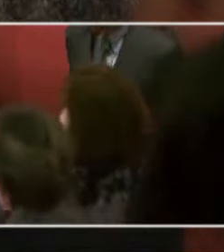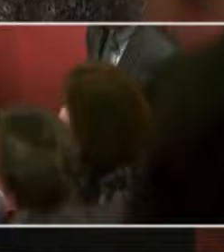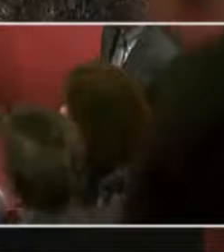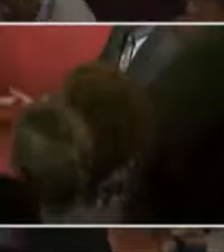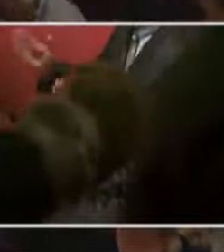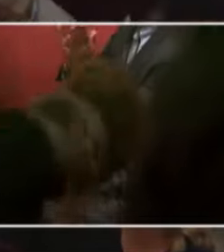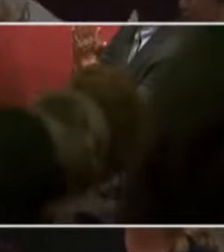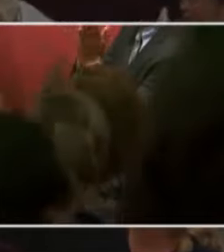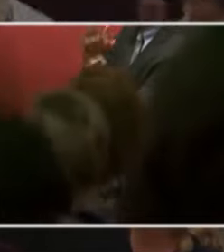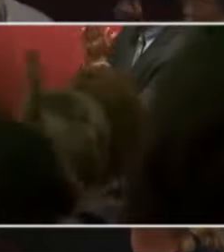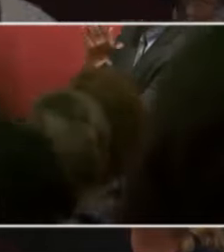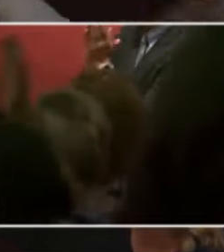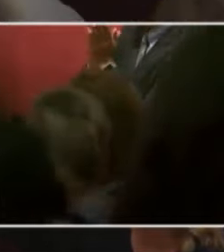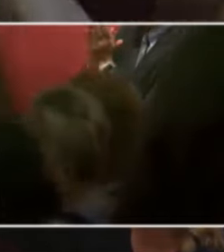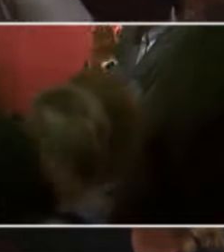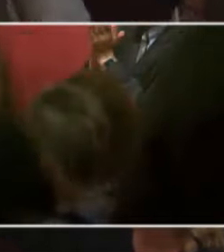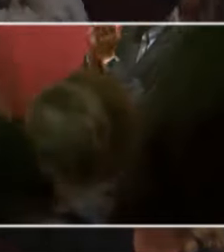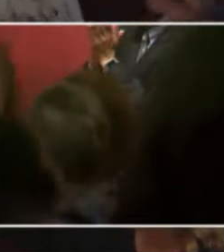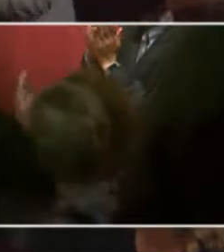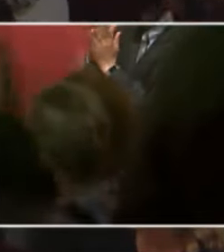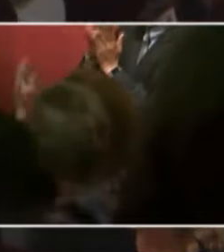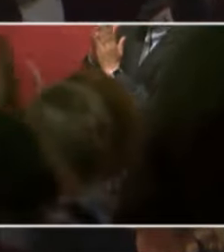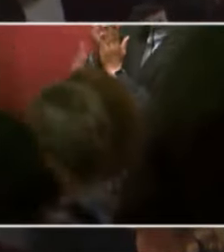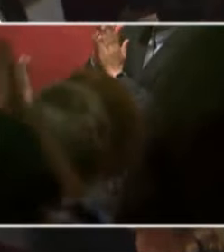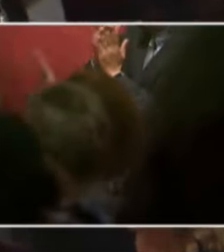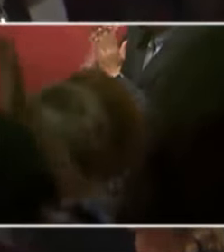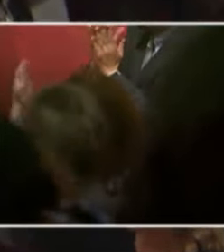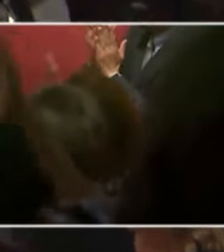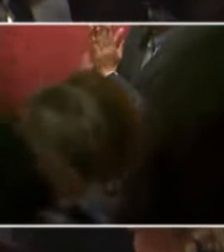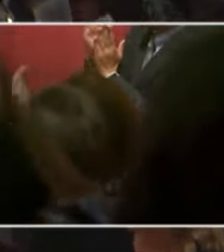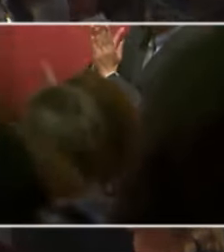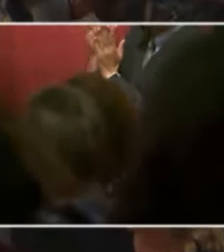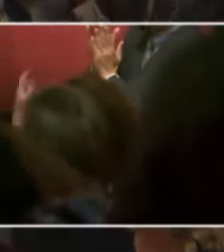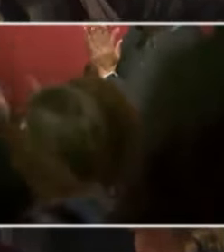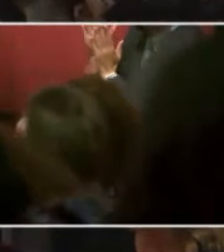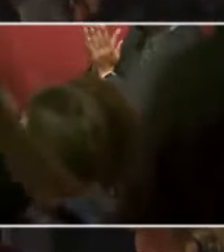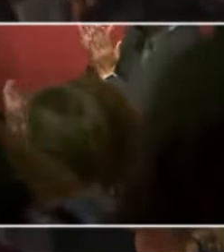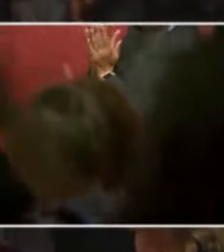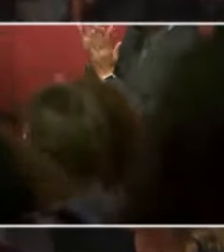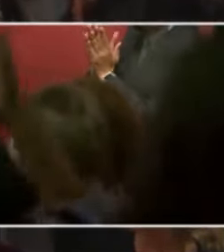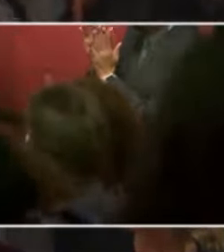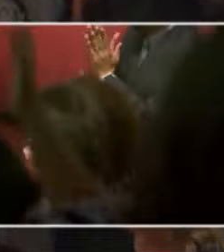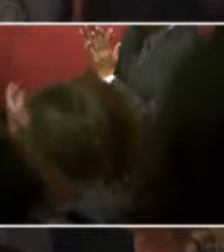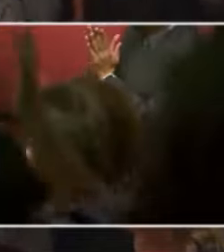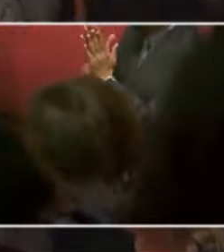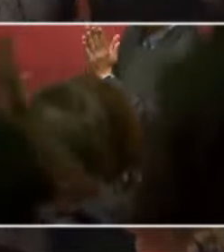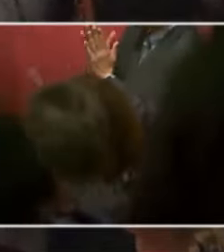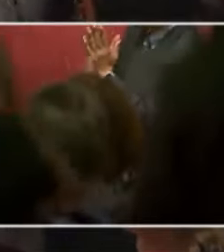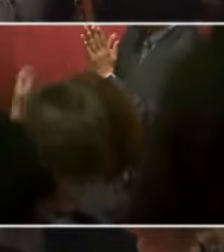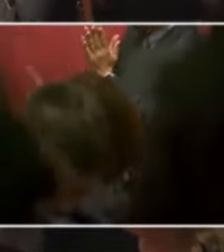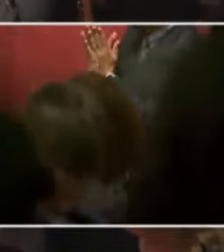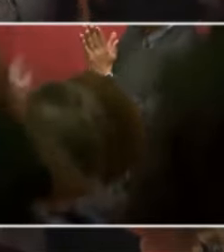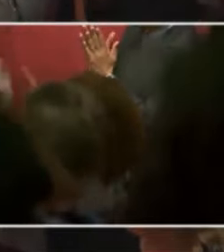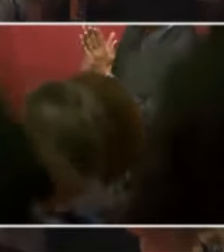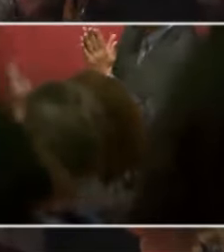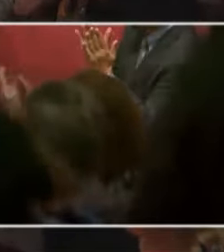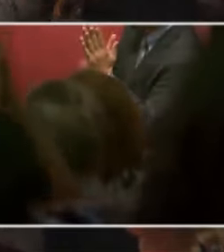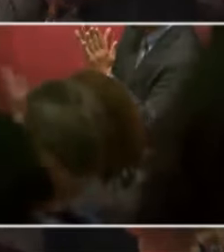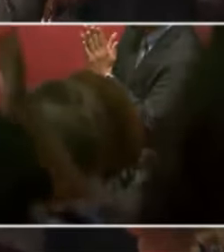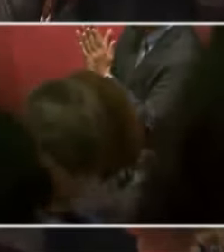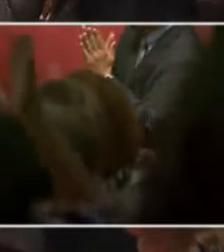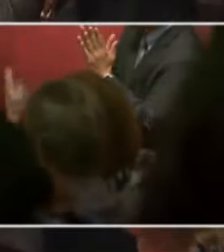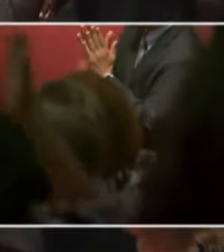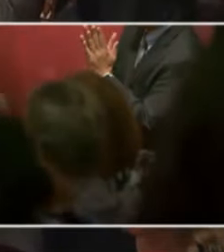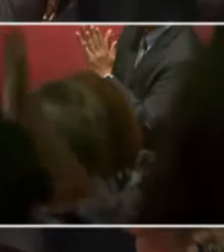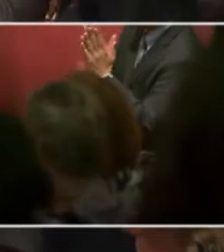trouble. So going to jail became a place, whether it was in Mississippi or in Tennessee or